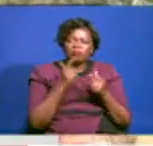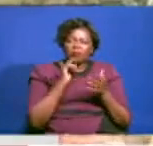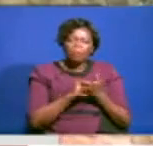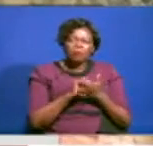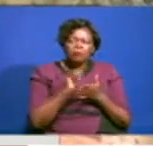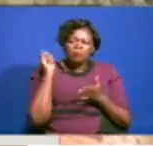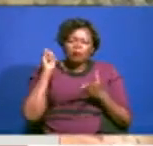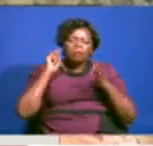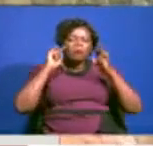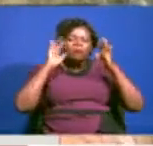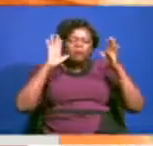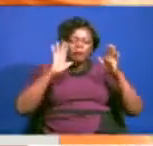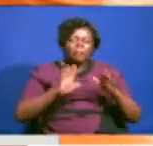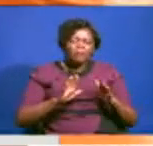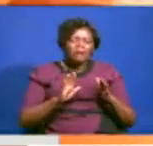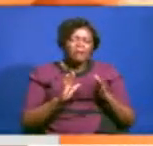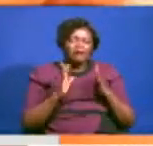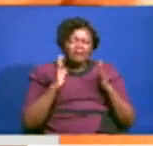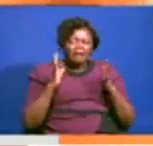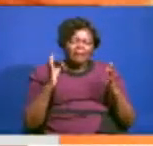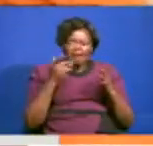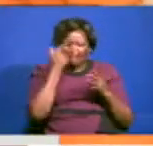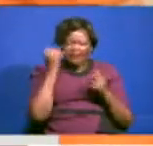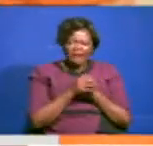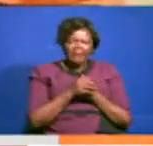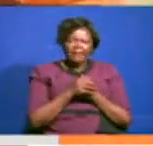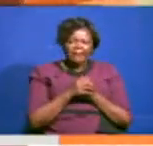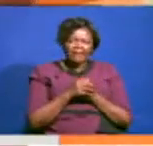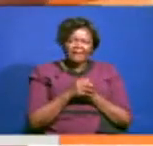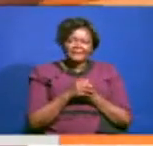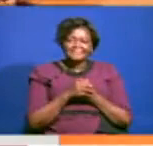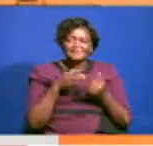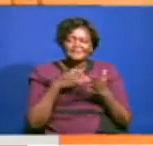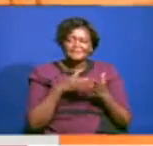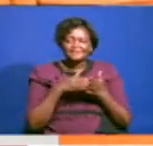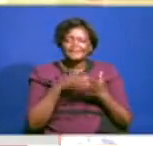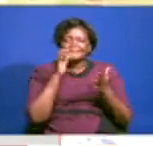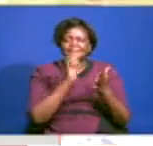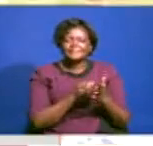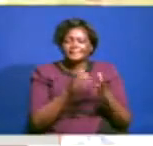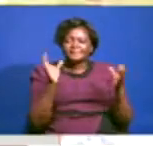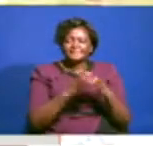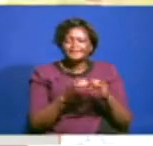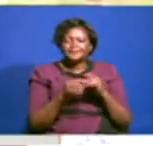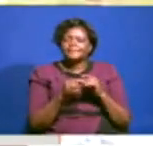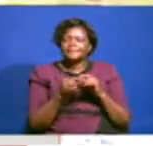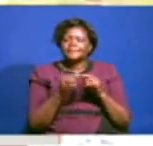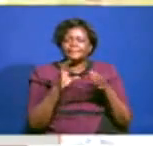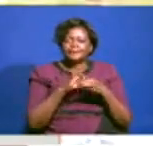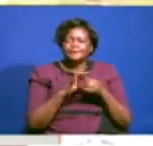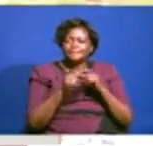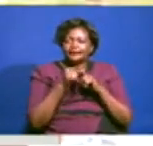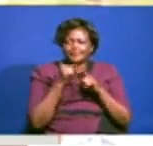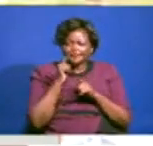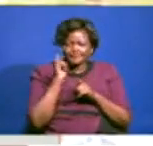great importance. For them it was against the Kamba community's culture to slaughter and eat donkeys. Hizo vichinjio za